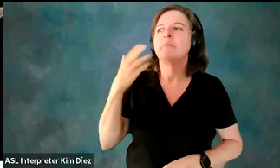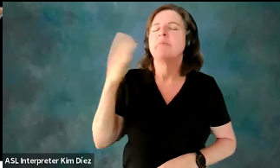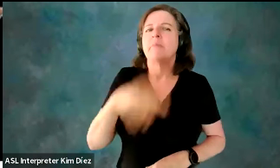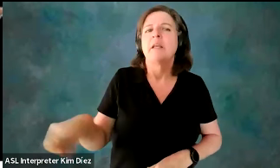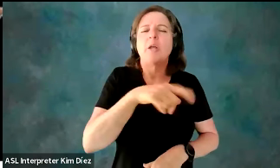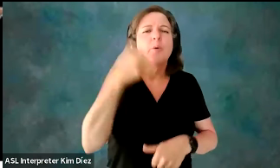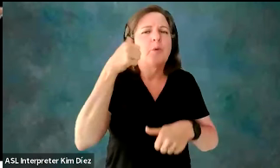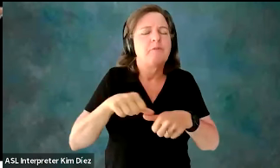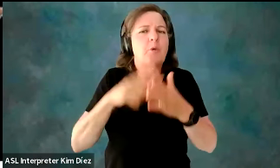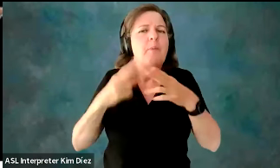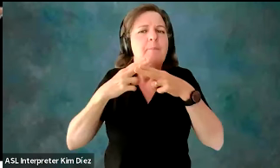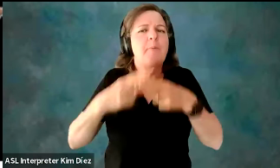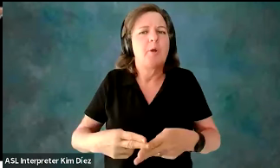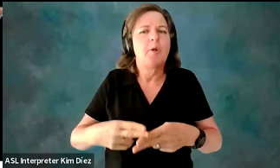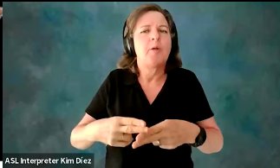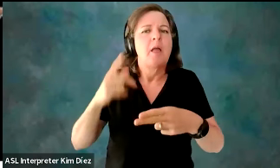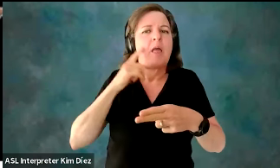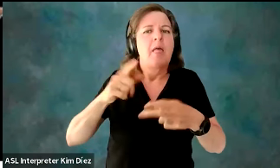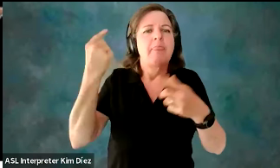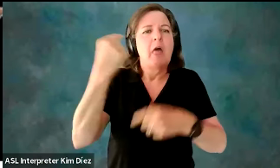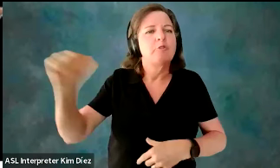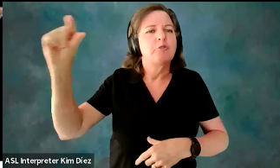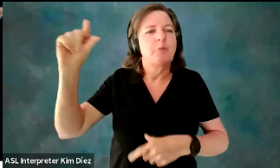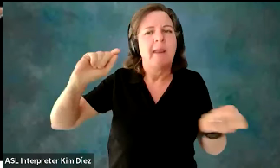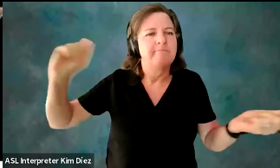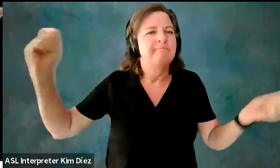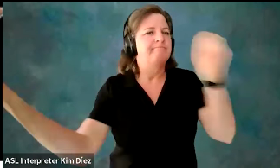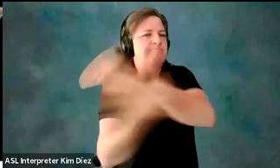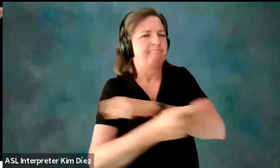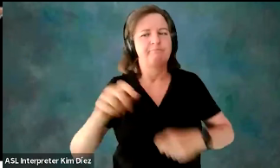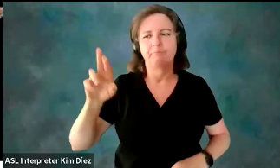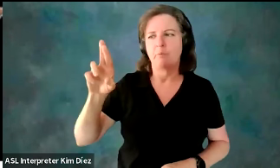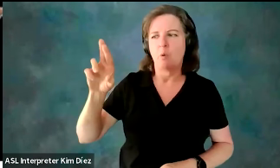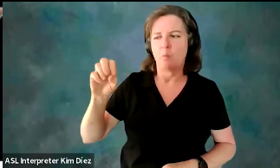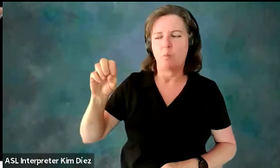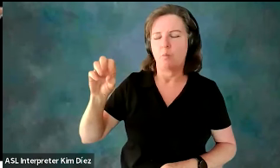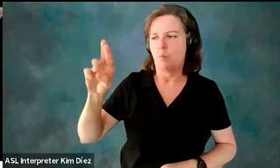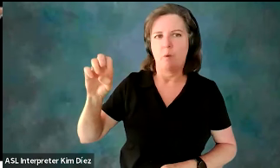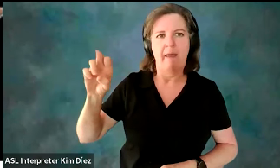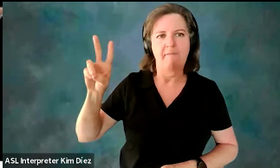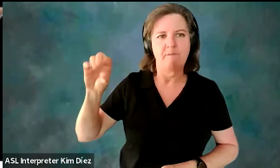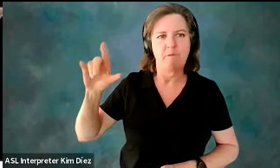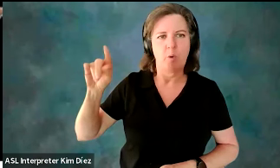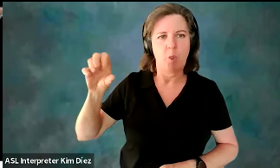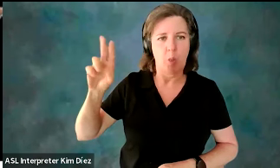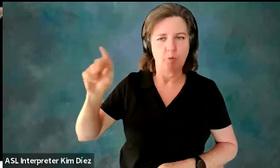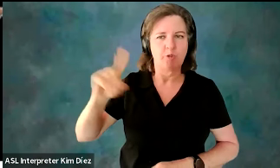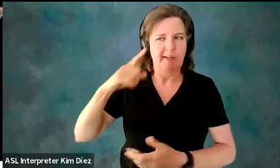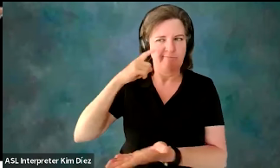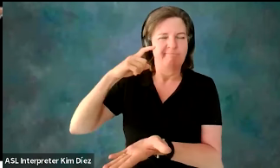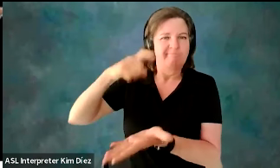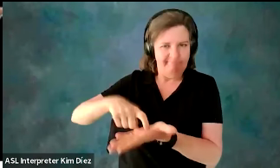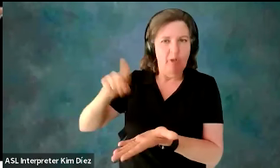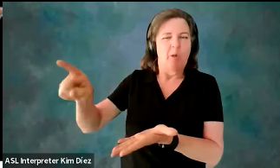was called the Green Revolution, where we recognized the need to understand the different types of